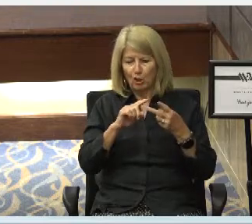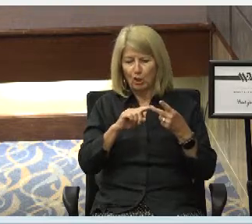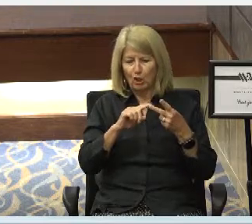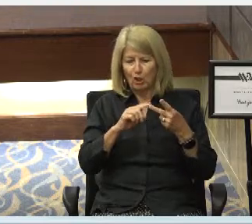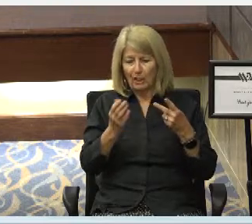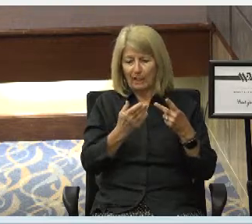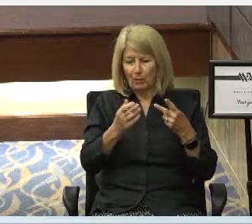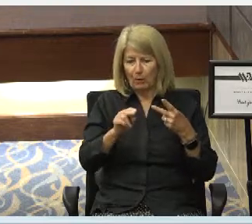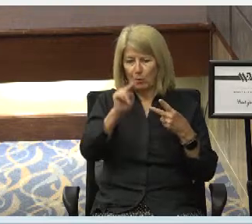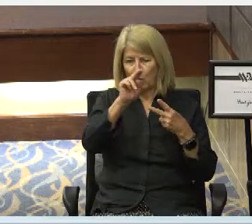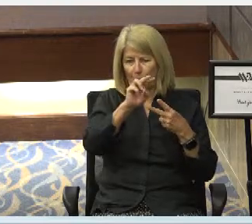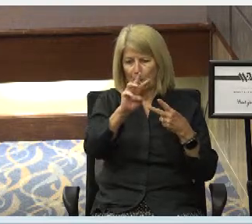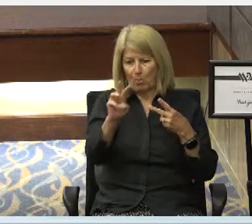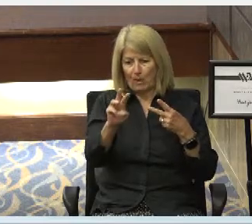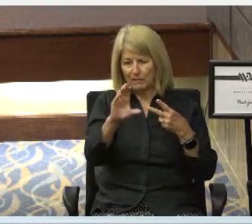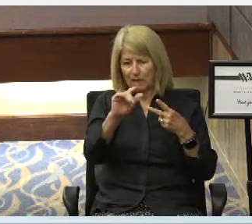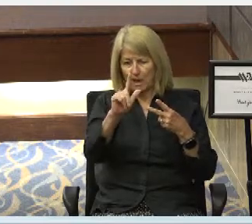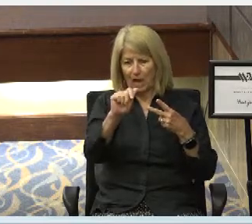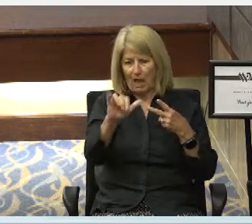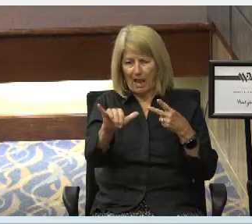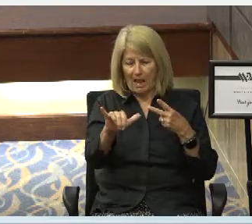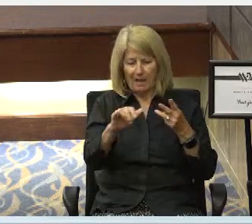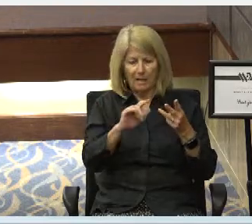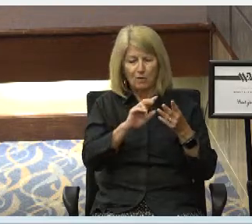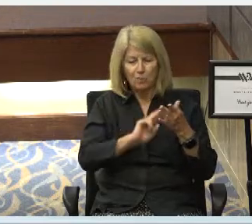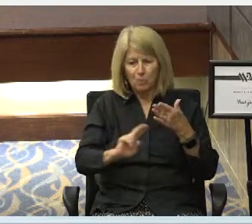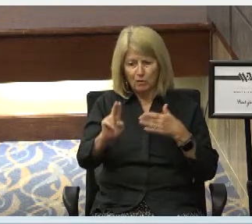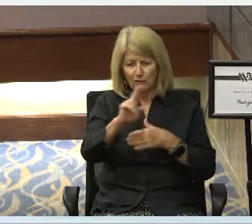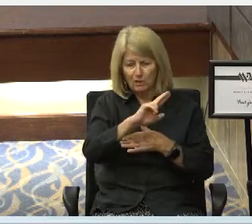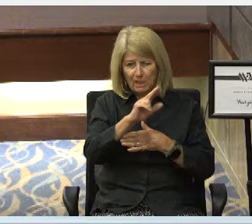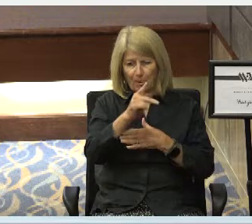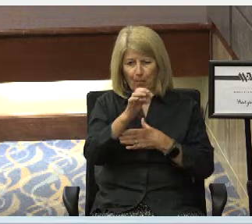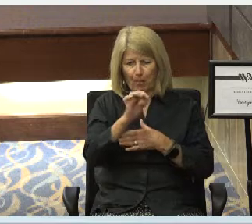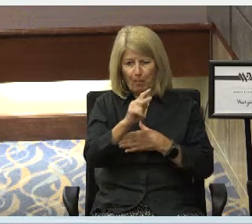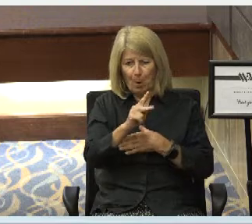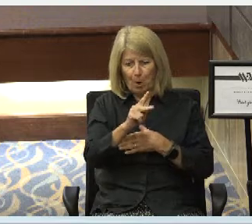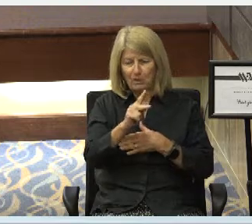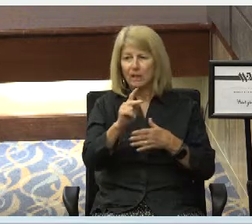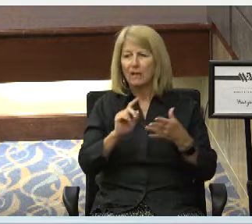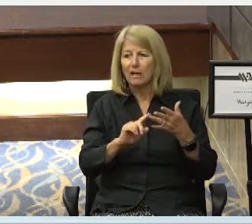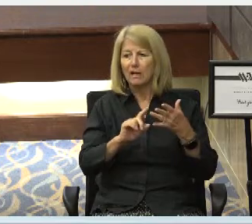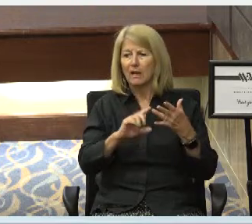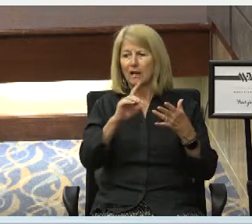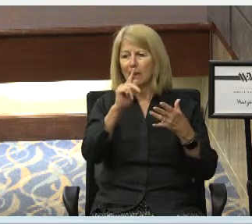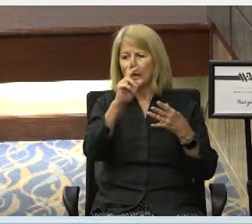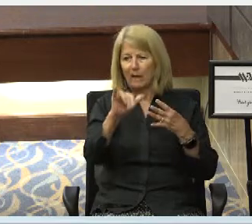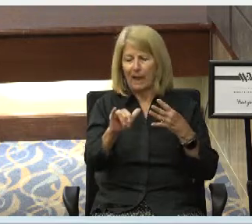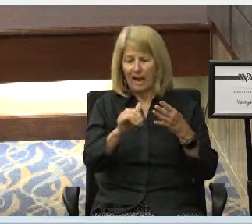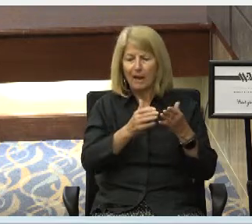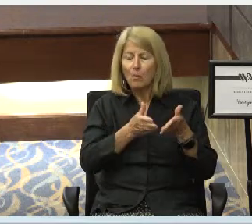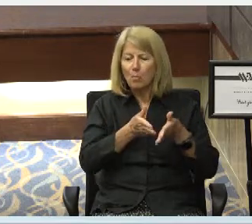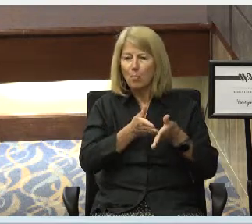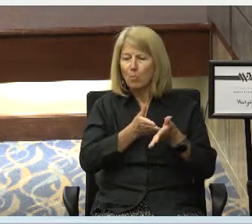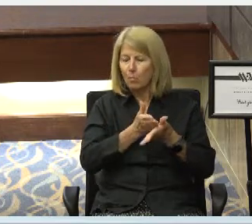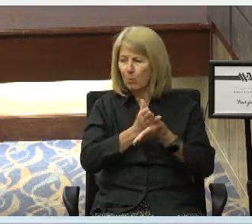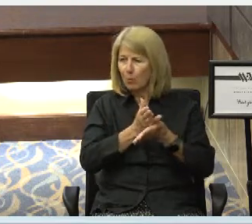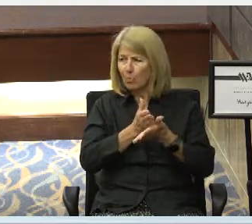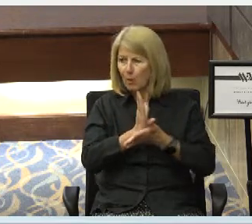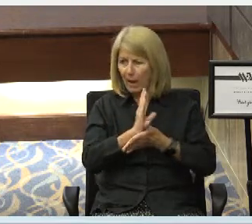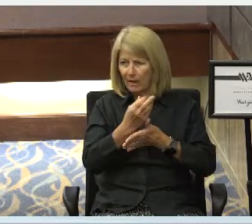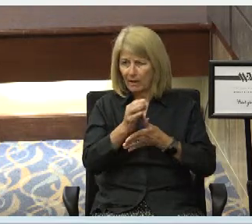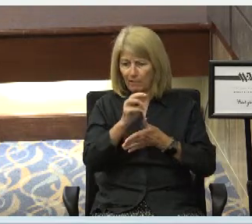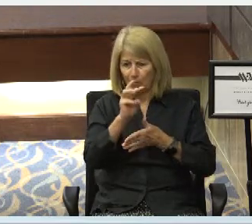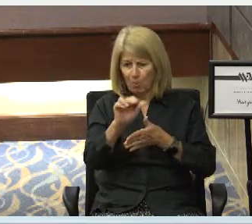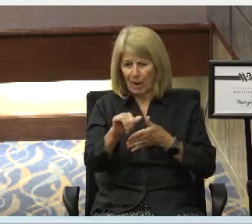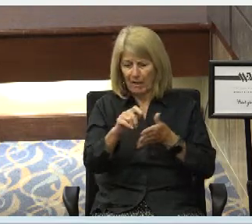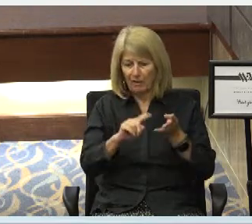here at the northwest corner of Clay and University Parks. The Clay right-of-way is the 3rd, and then the 4th parcel that